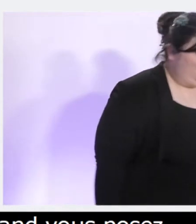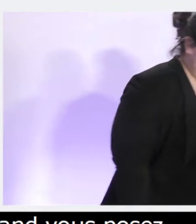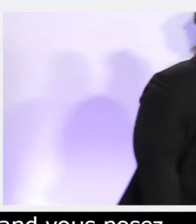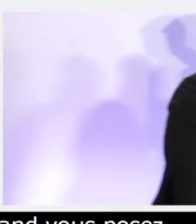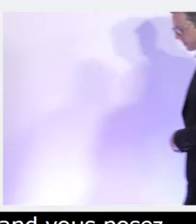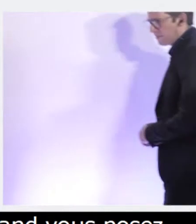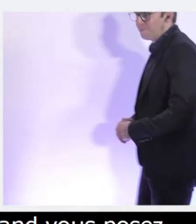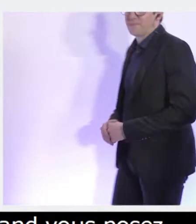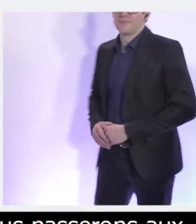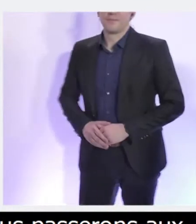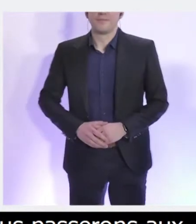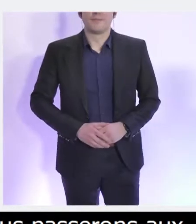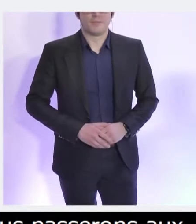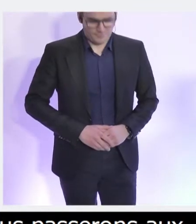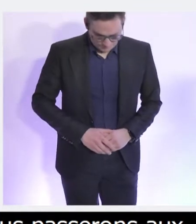Media.